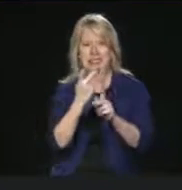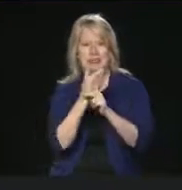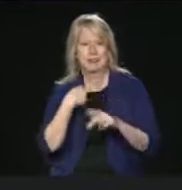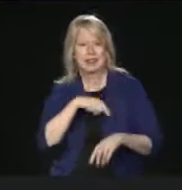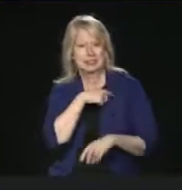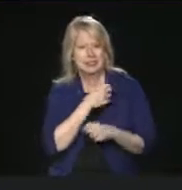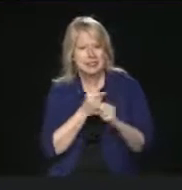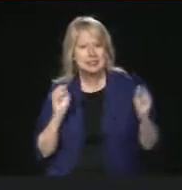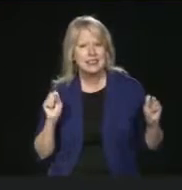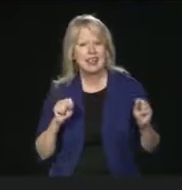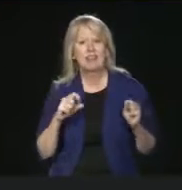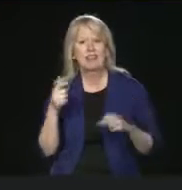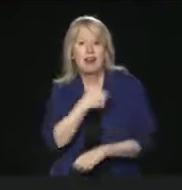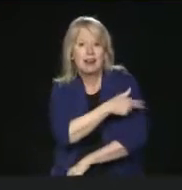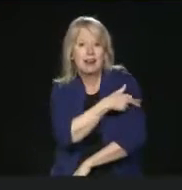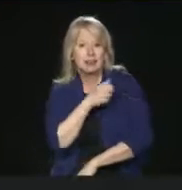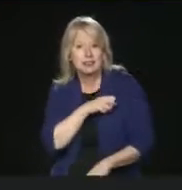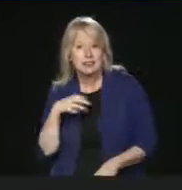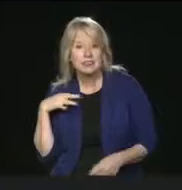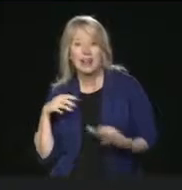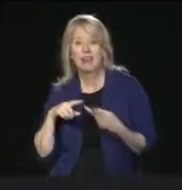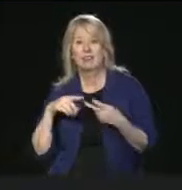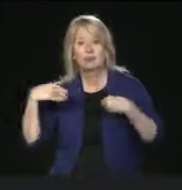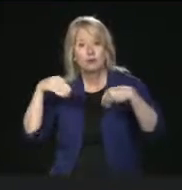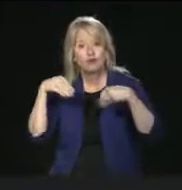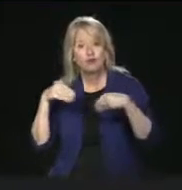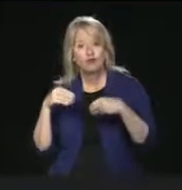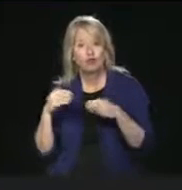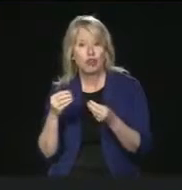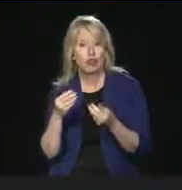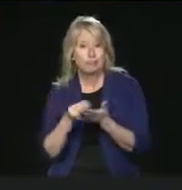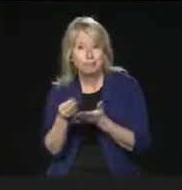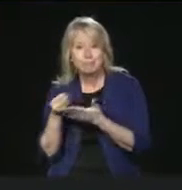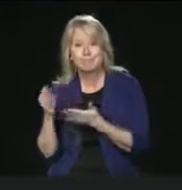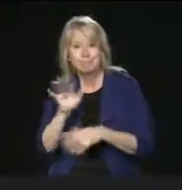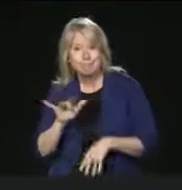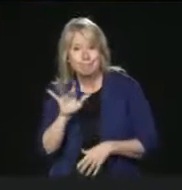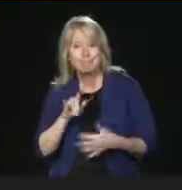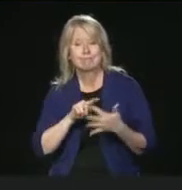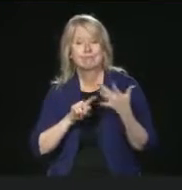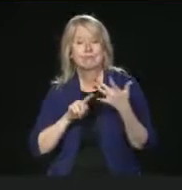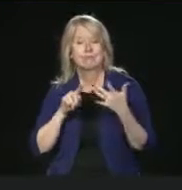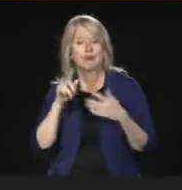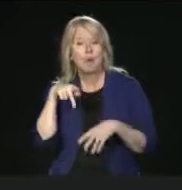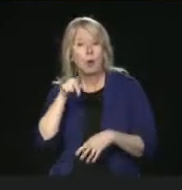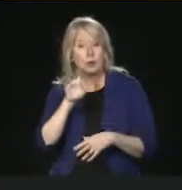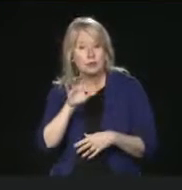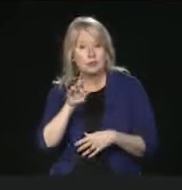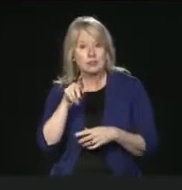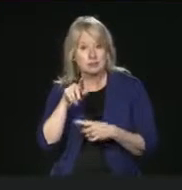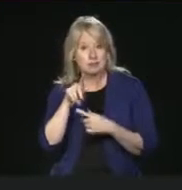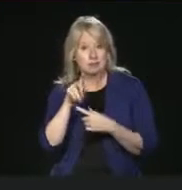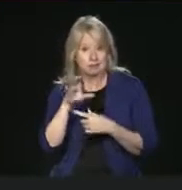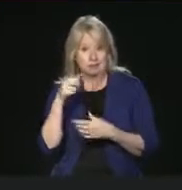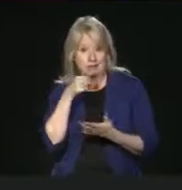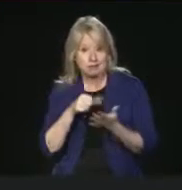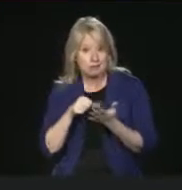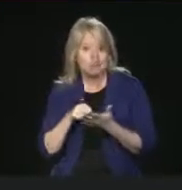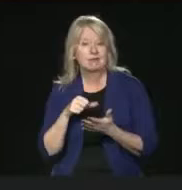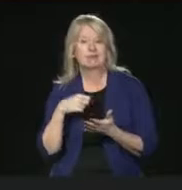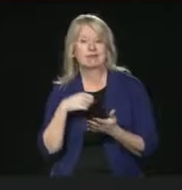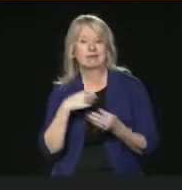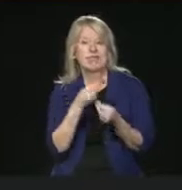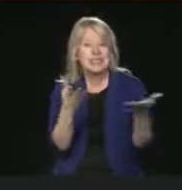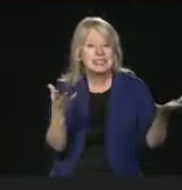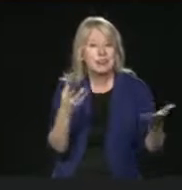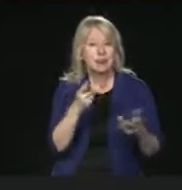border agents, store clerks, cashiers, postal workers, delivery folks, pharmacists,